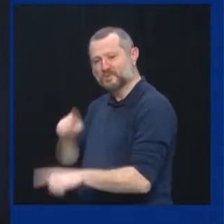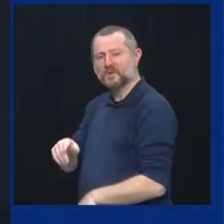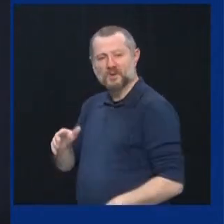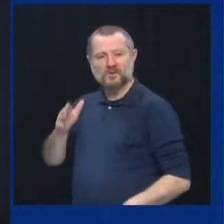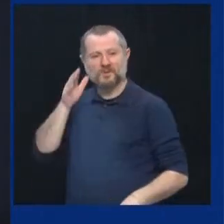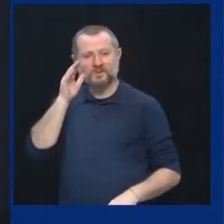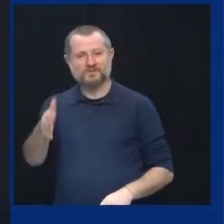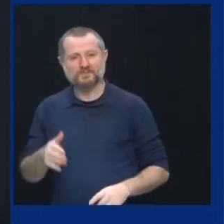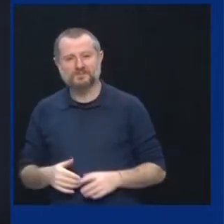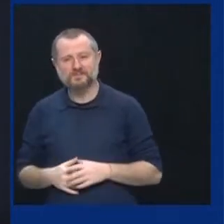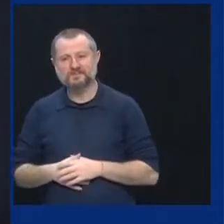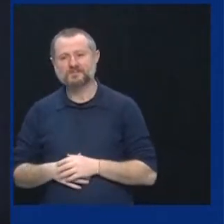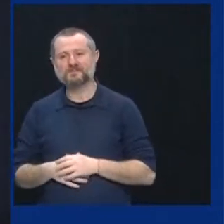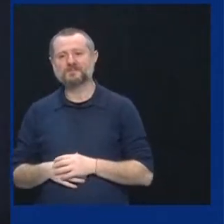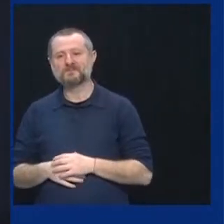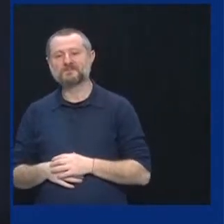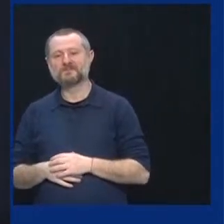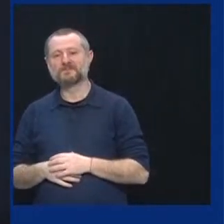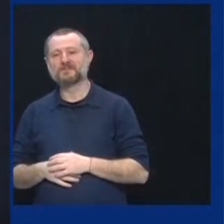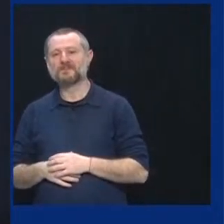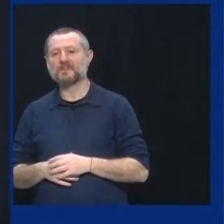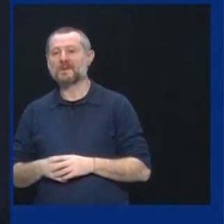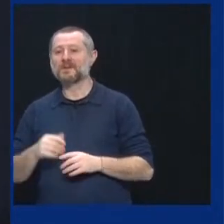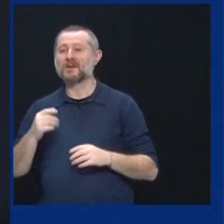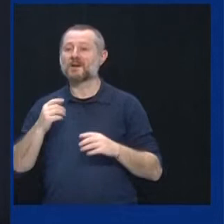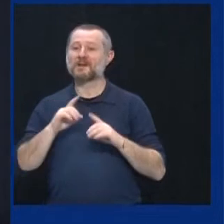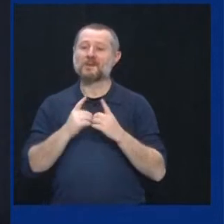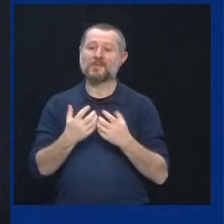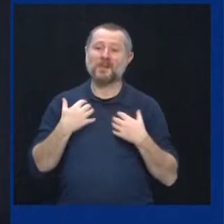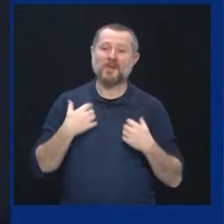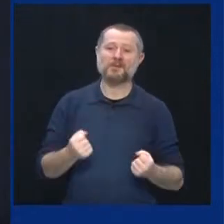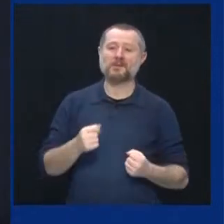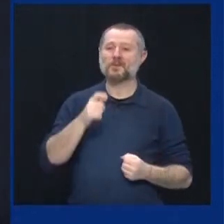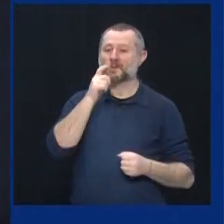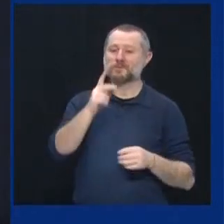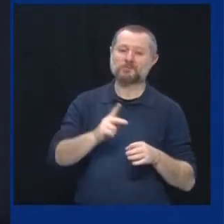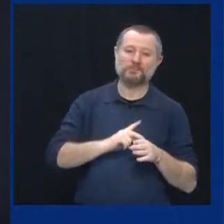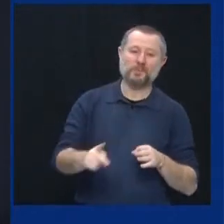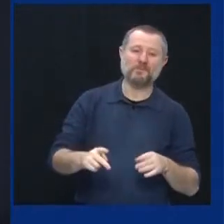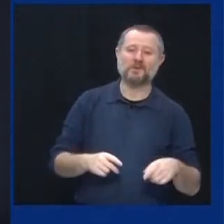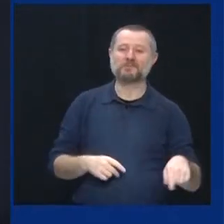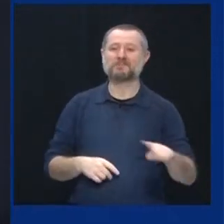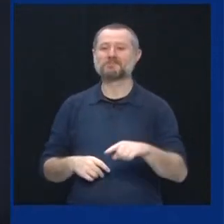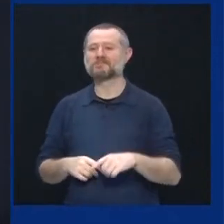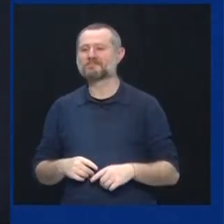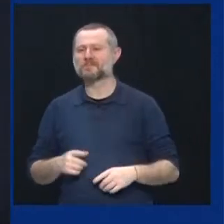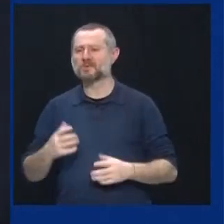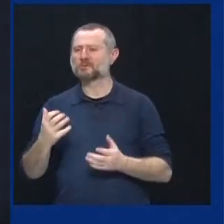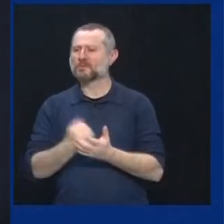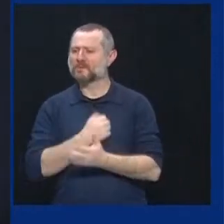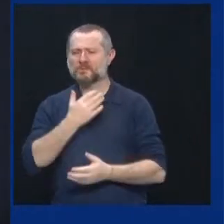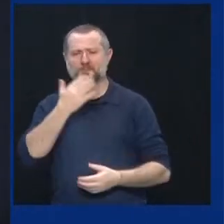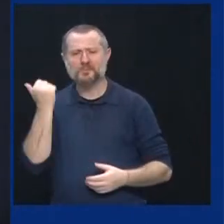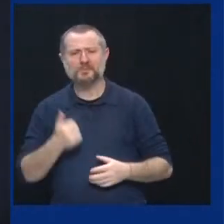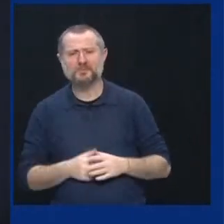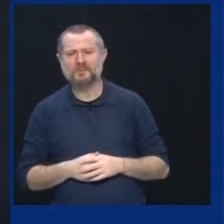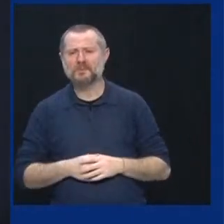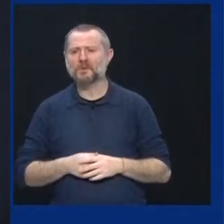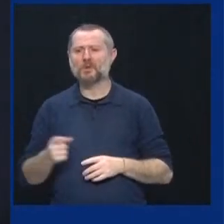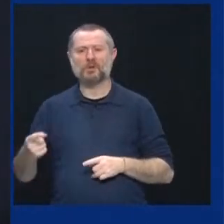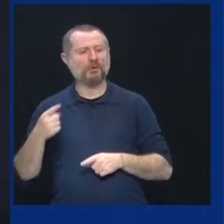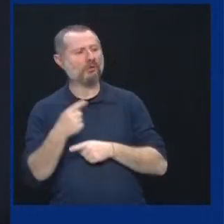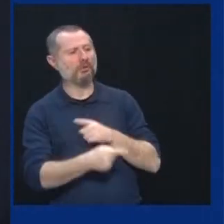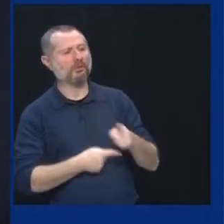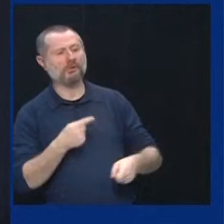Because the Department of Health professionals don't deserve being